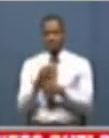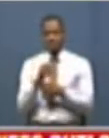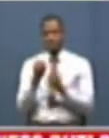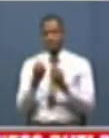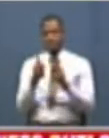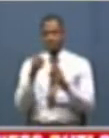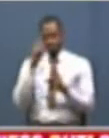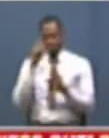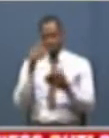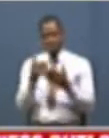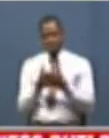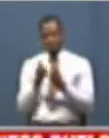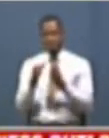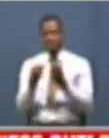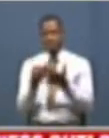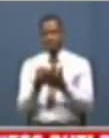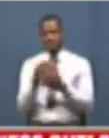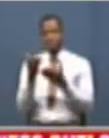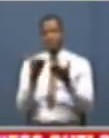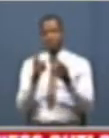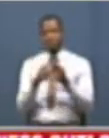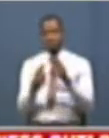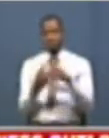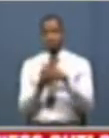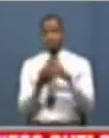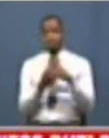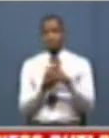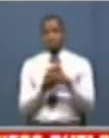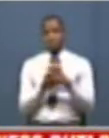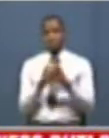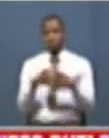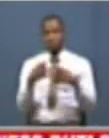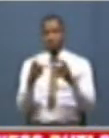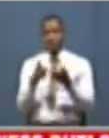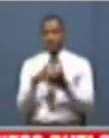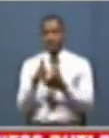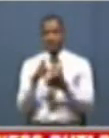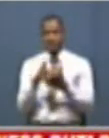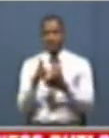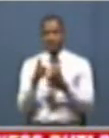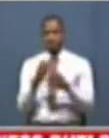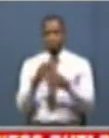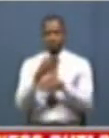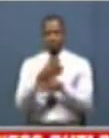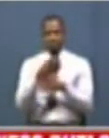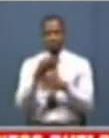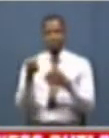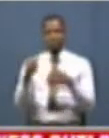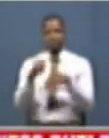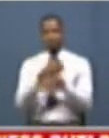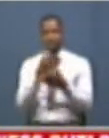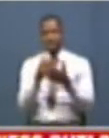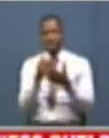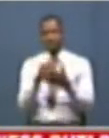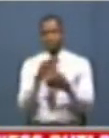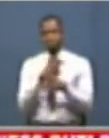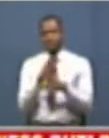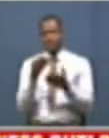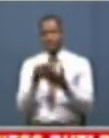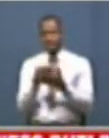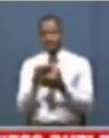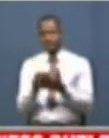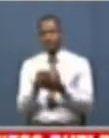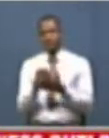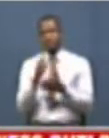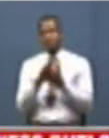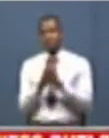for new forms of financial services to emerge, to provide payment and cross-border transactions, rendering monitoring of